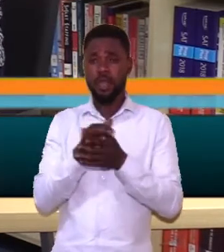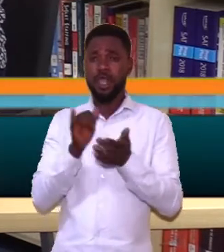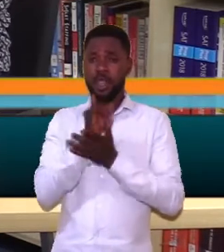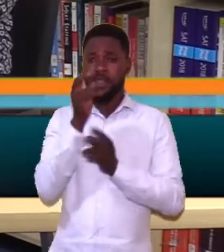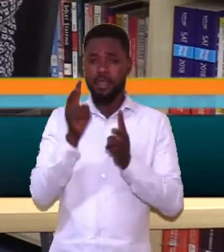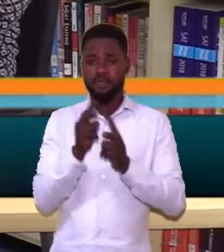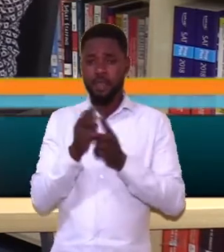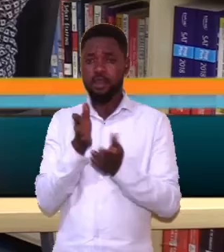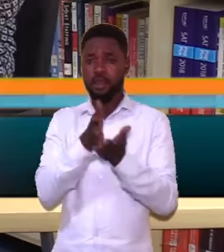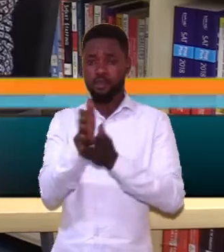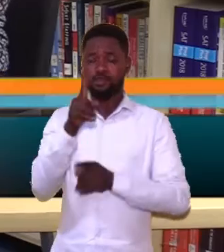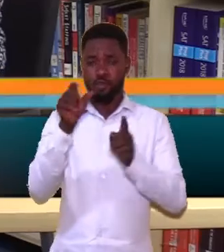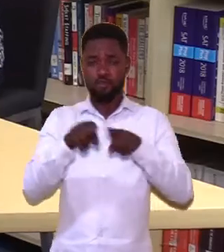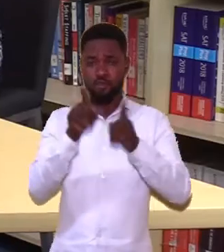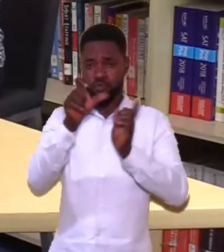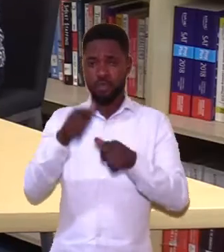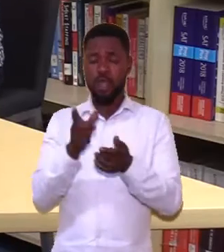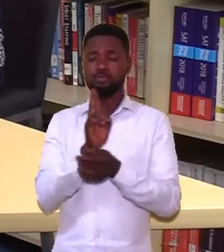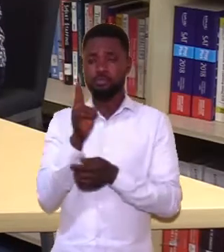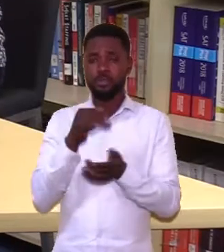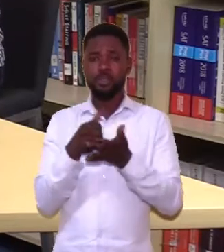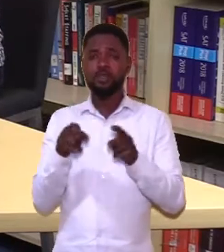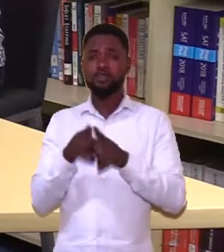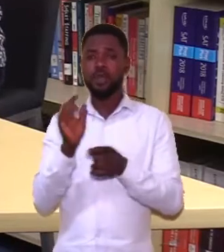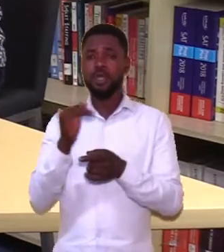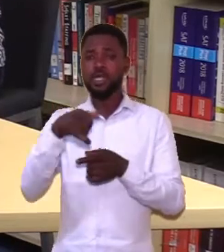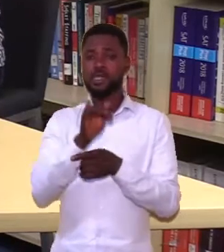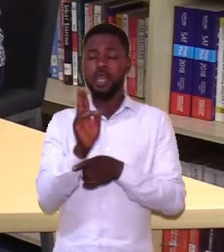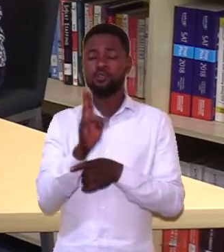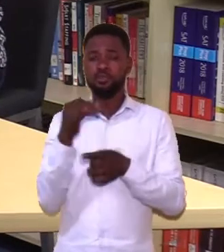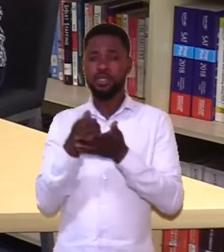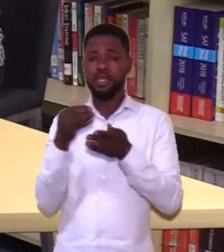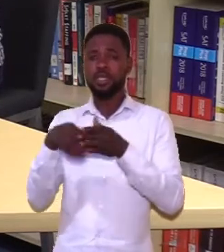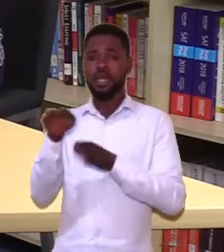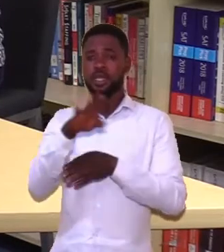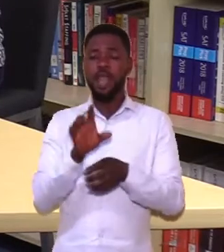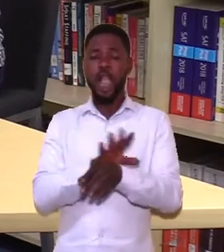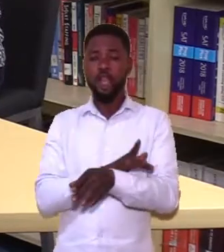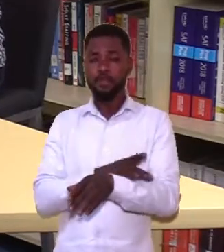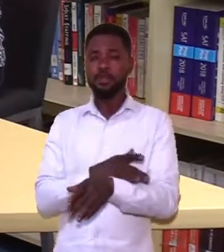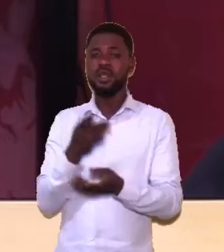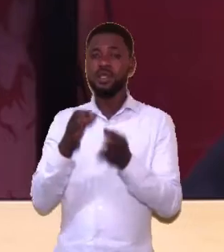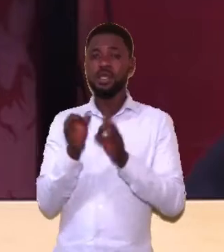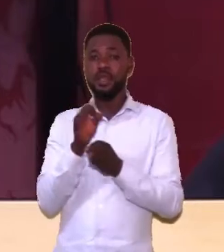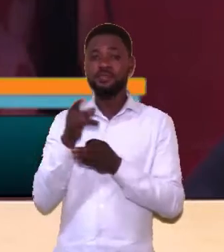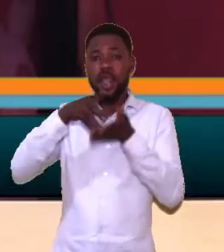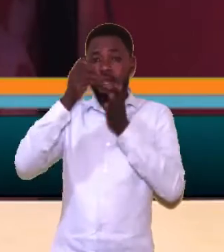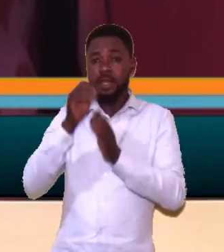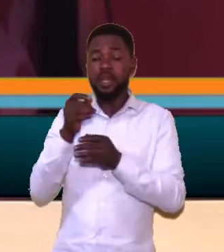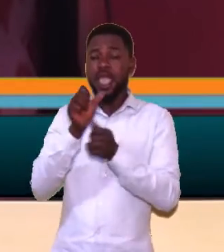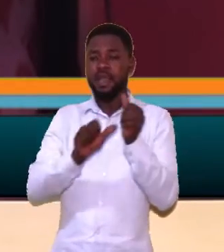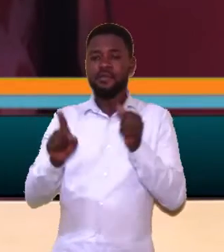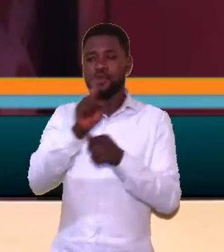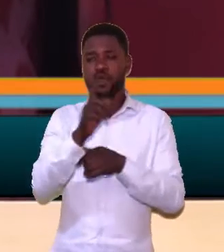That's very correct as well. You can now use the stimulation. You can use the Yes, so they use labs that you have in their computer labs. Right now, the pandemic has